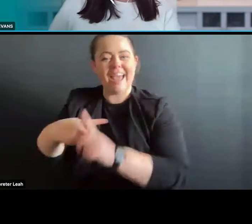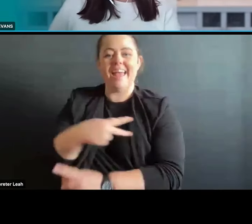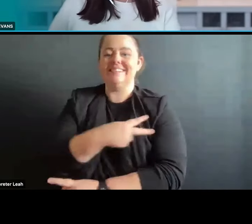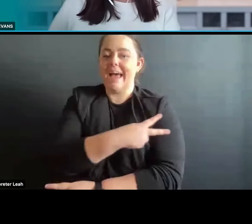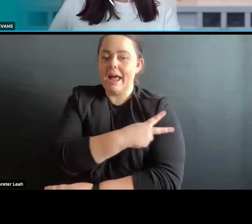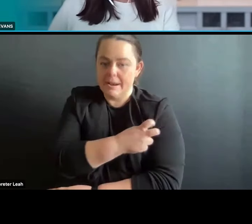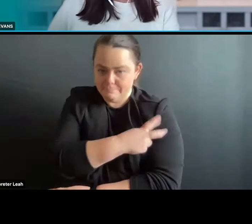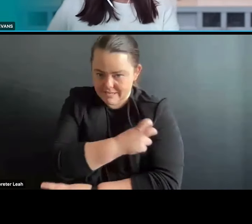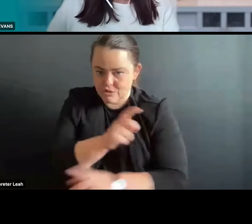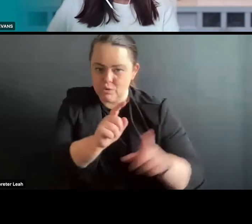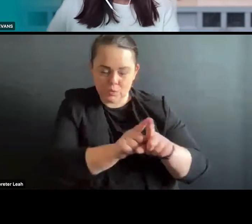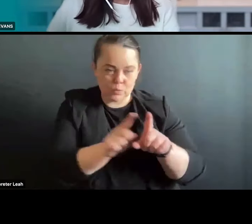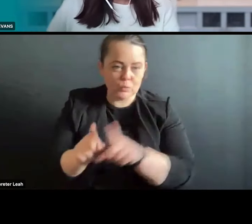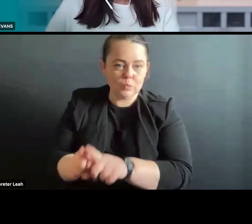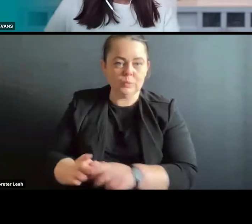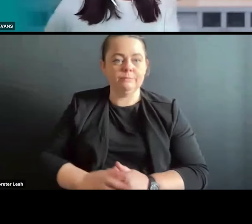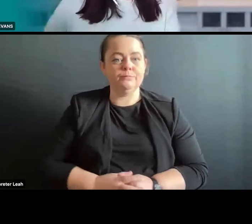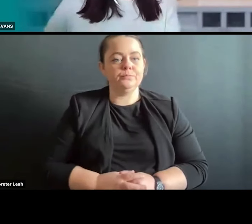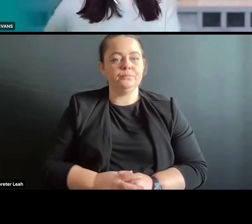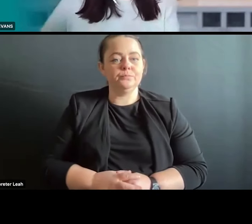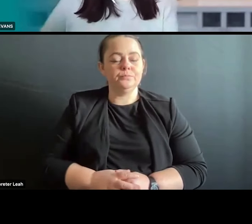Next slide.